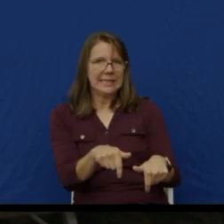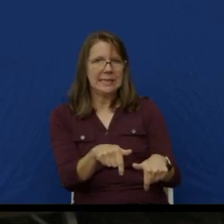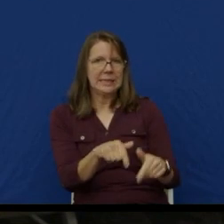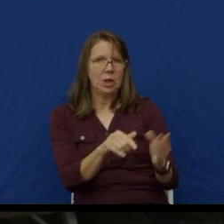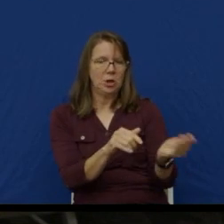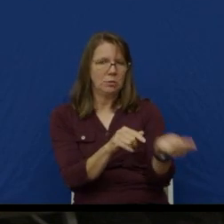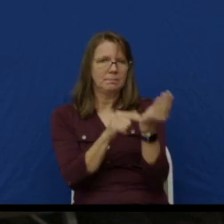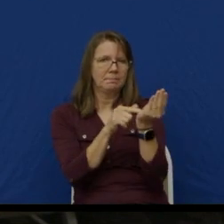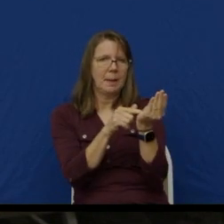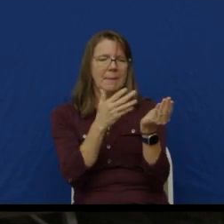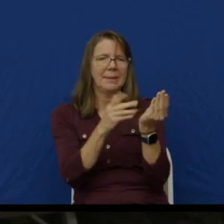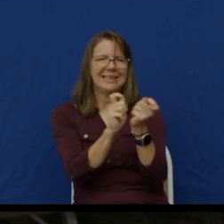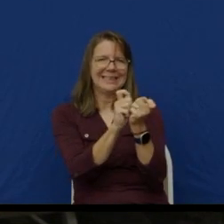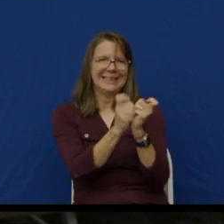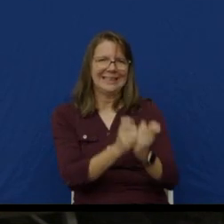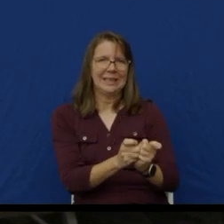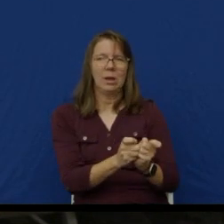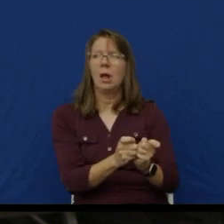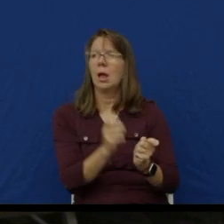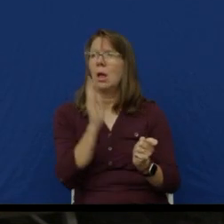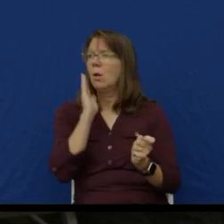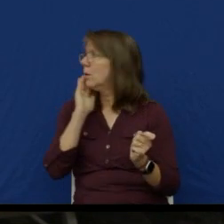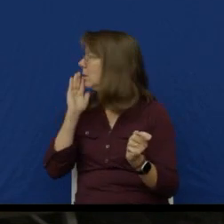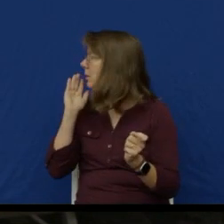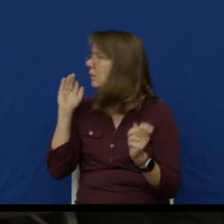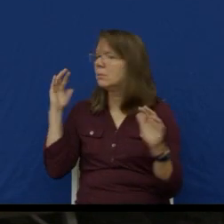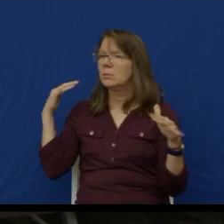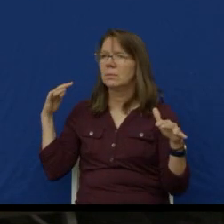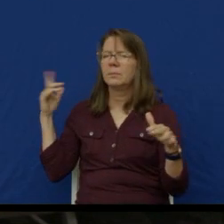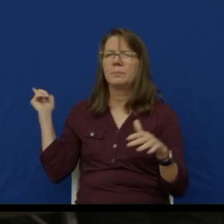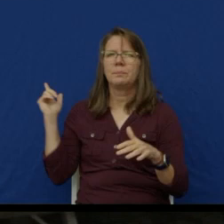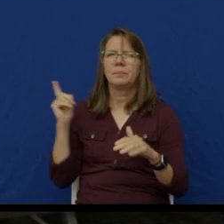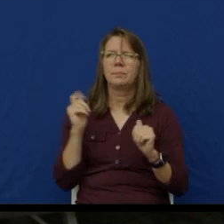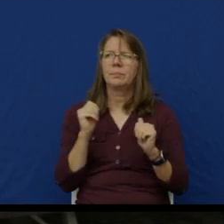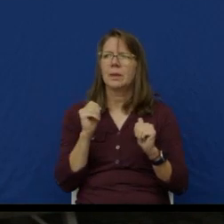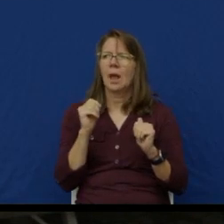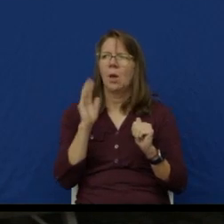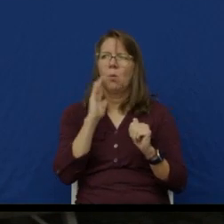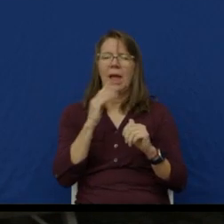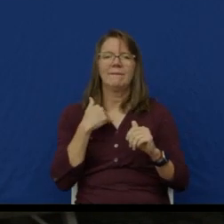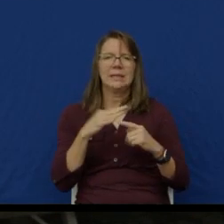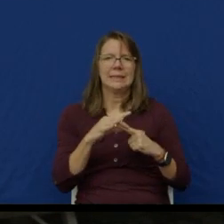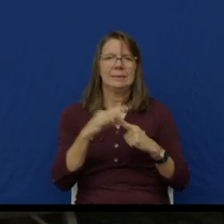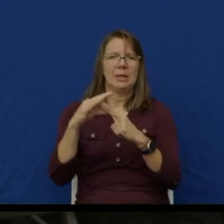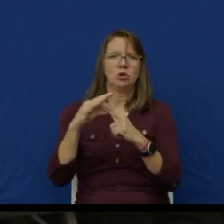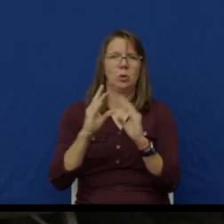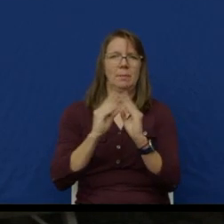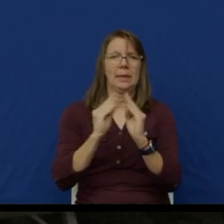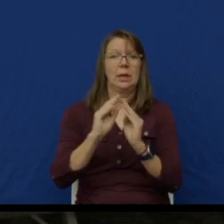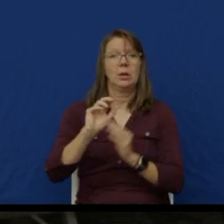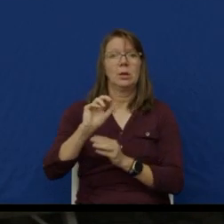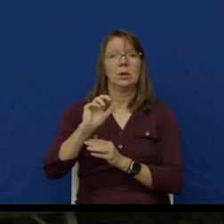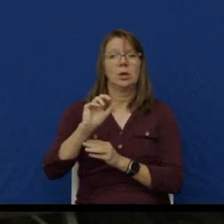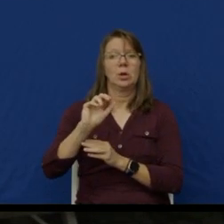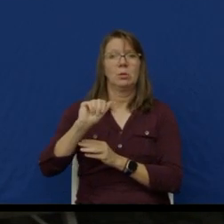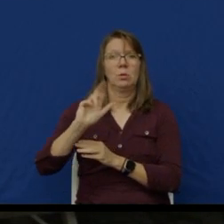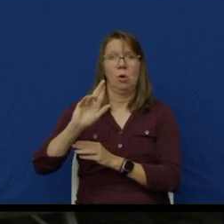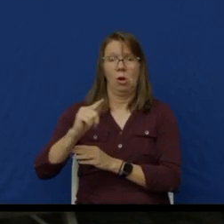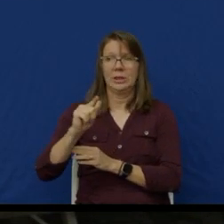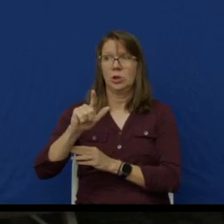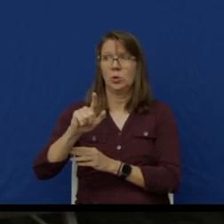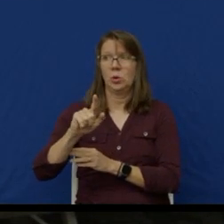comfortable, since we are planning to have a special called meeting on the 21st, we could potentially